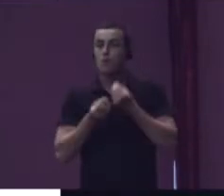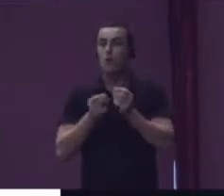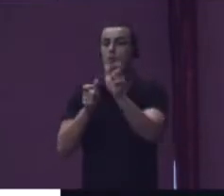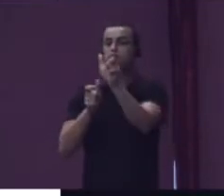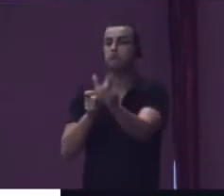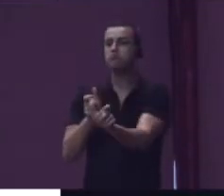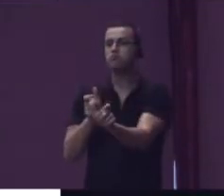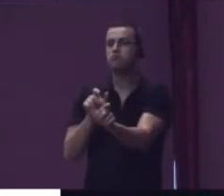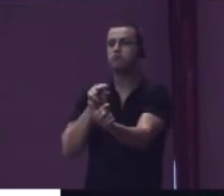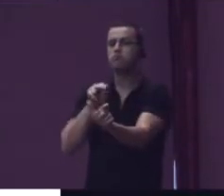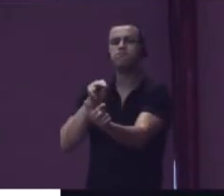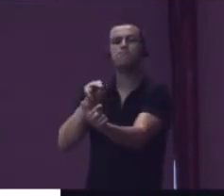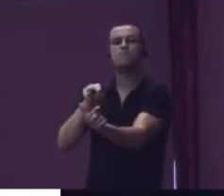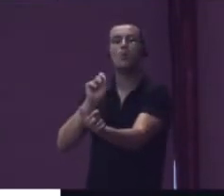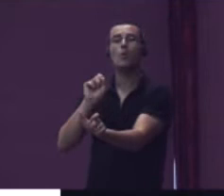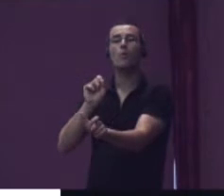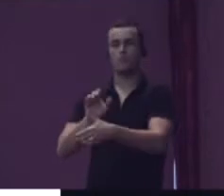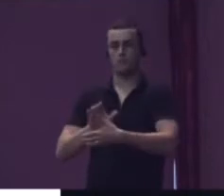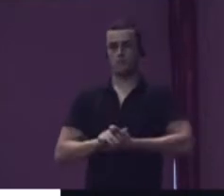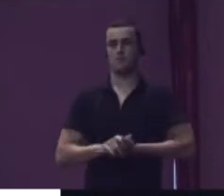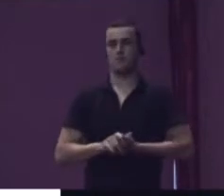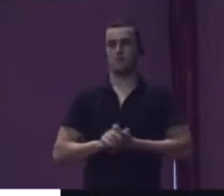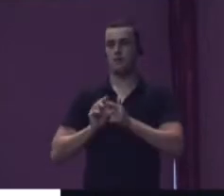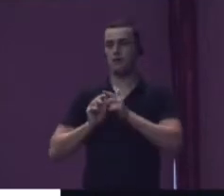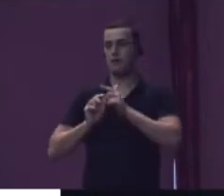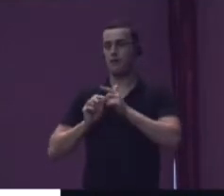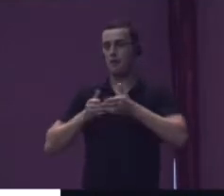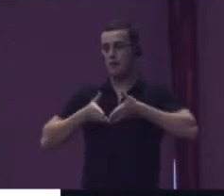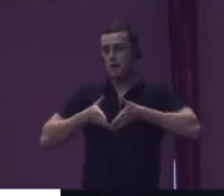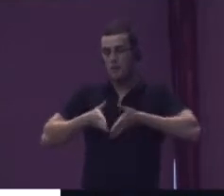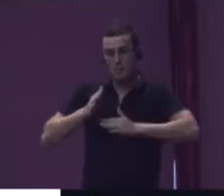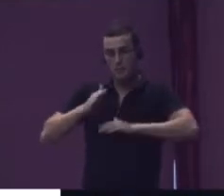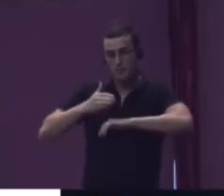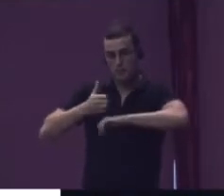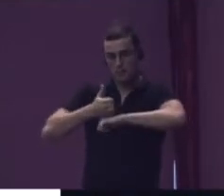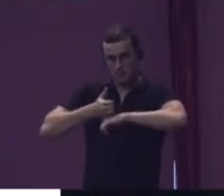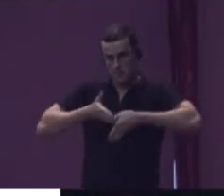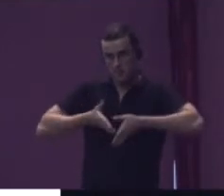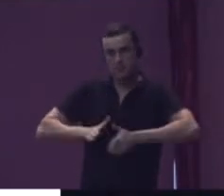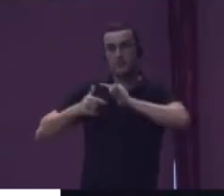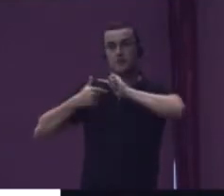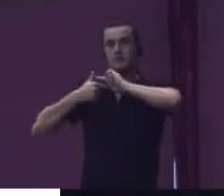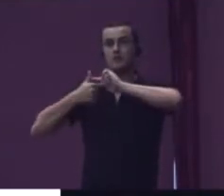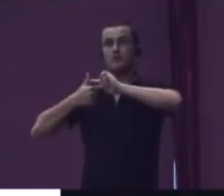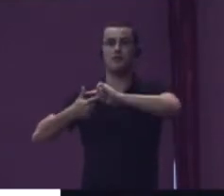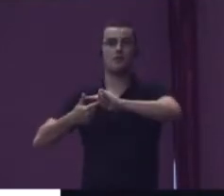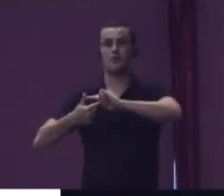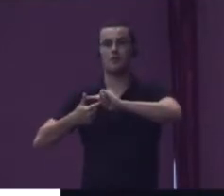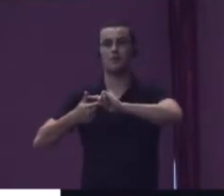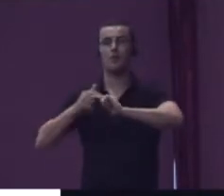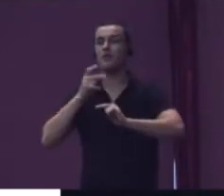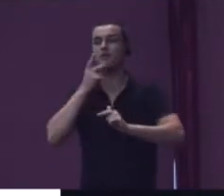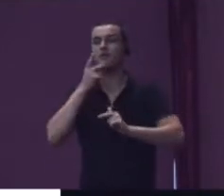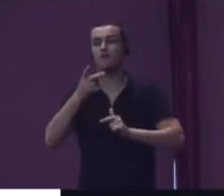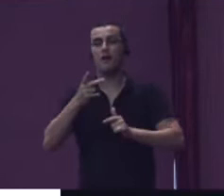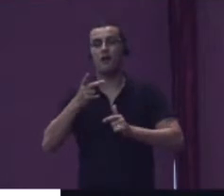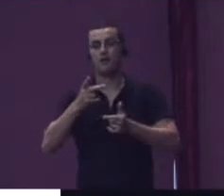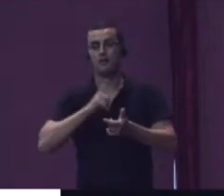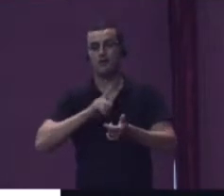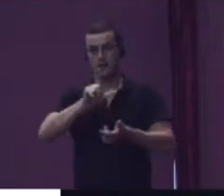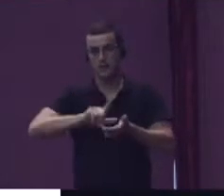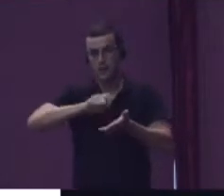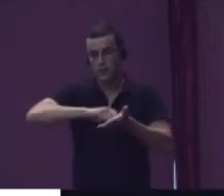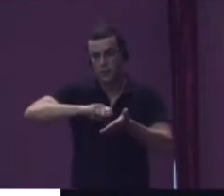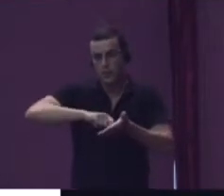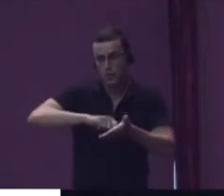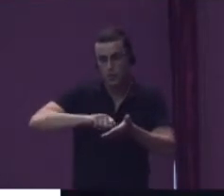traditional birth attendants, TBA. All the literature from World Health Organization, from